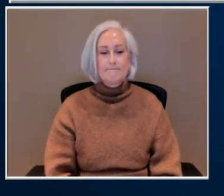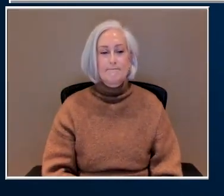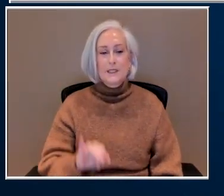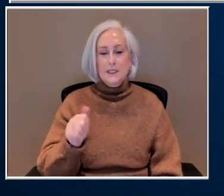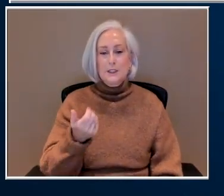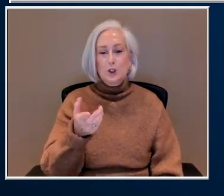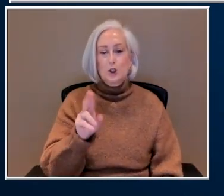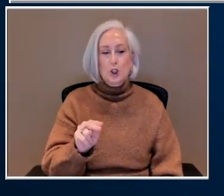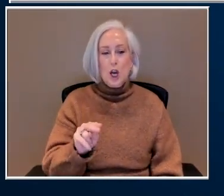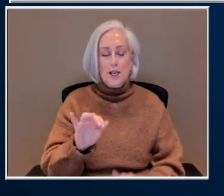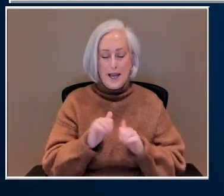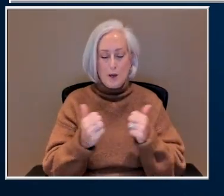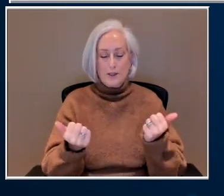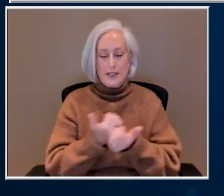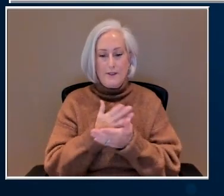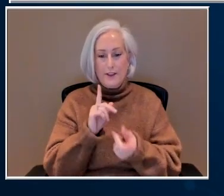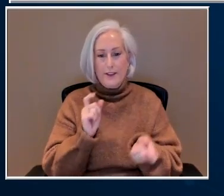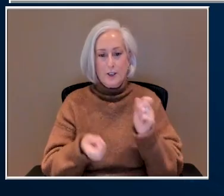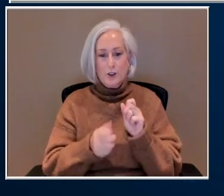your relationship with your mom?